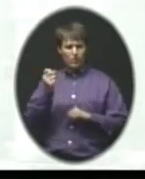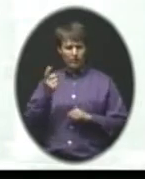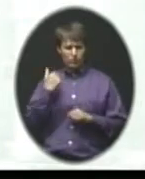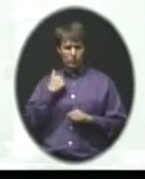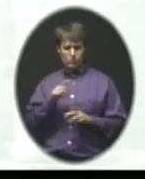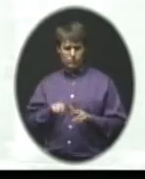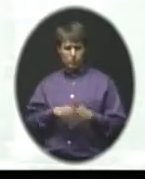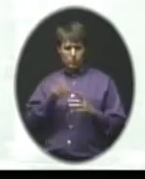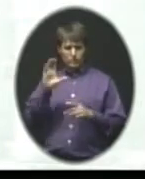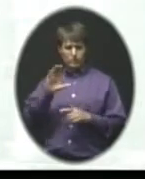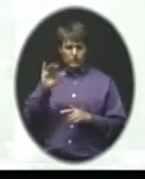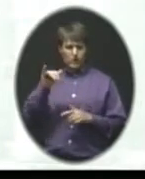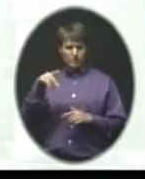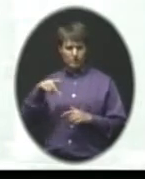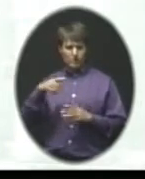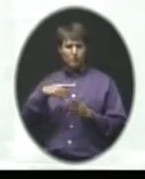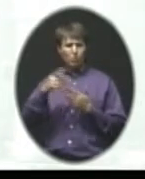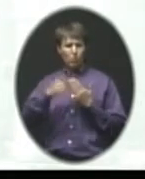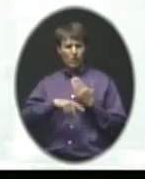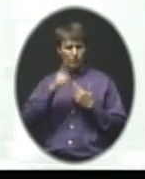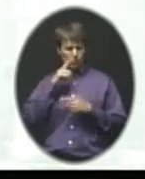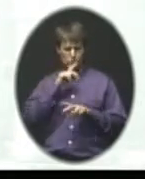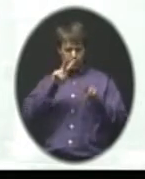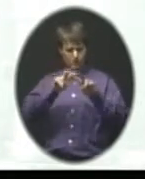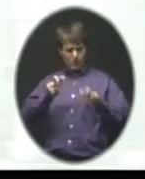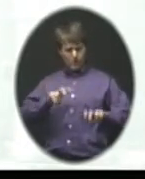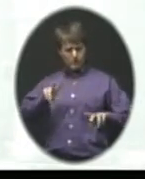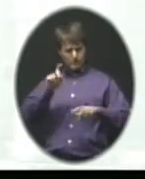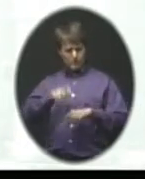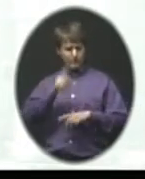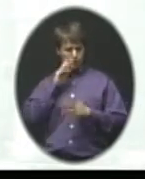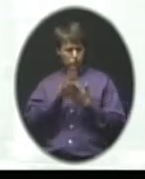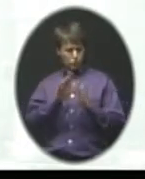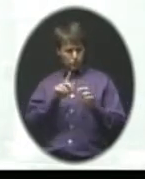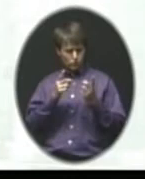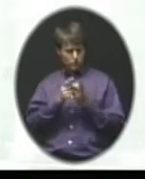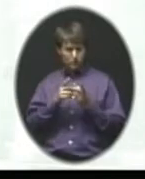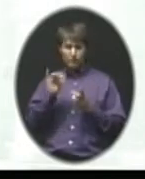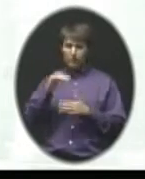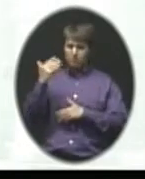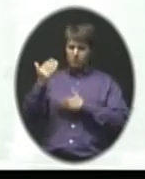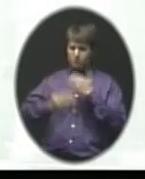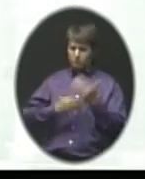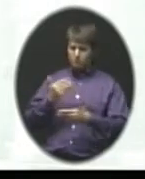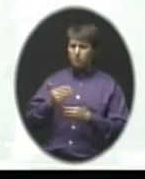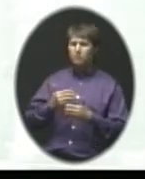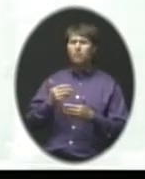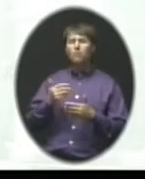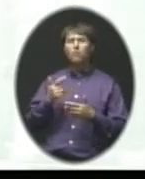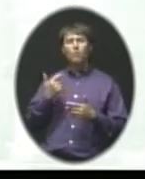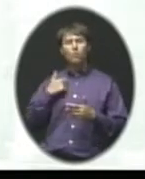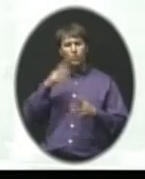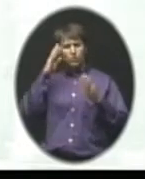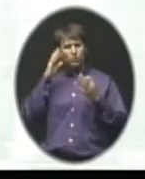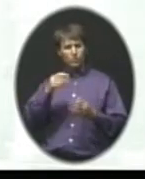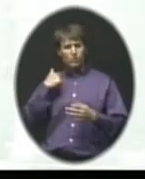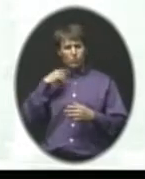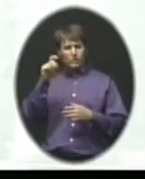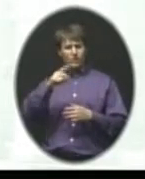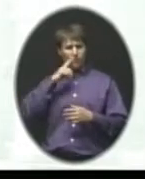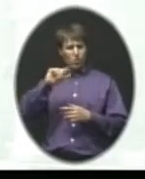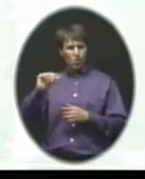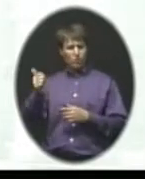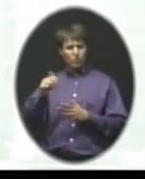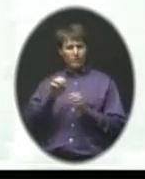our CIP program, where we really analyzed the needs of the district. As that progressed, it was determined that we had a need for an